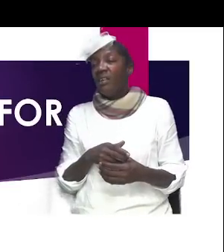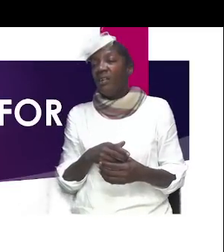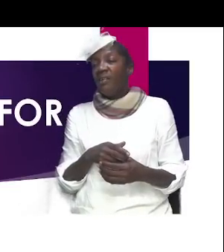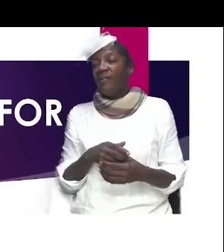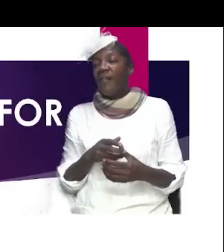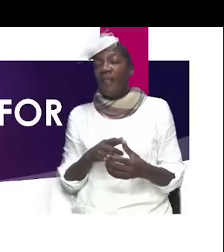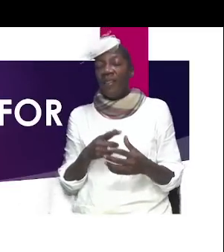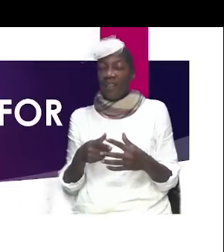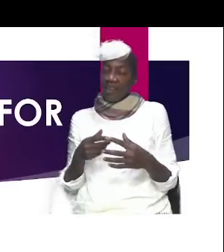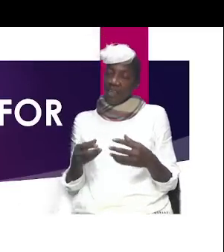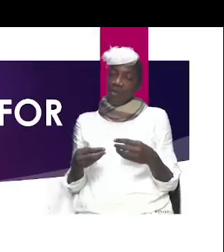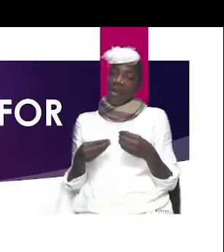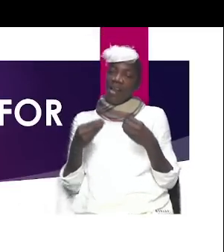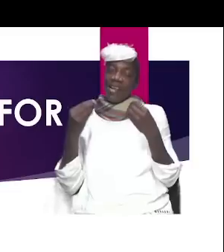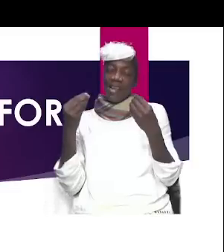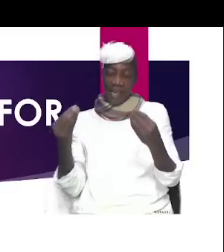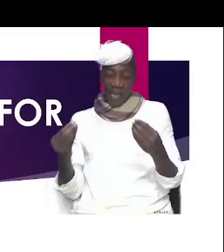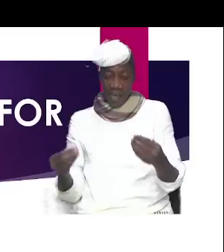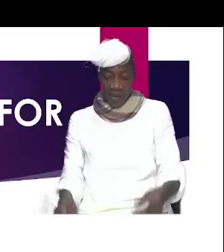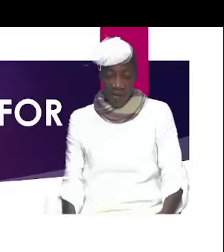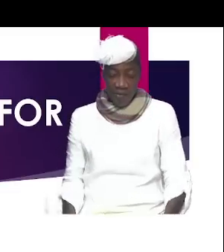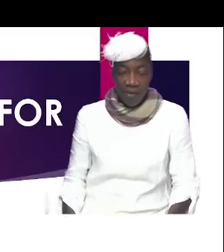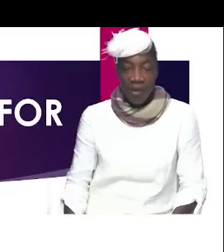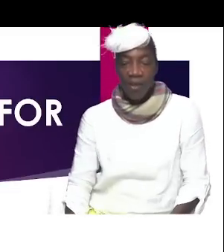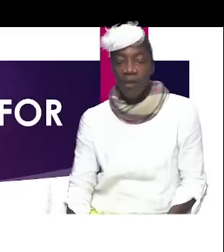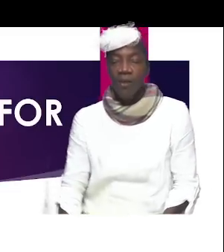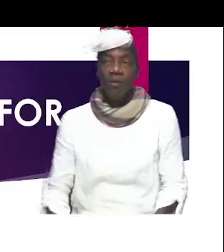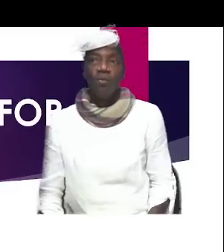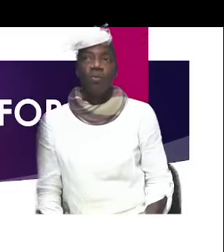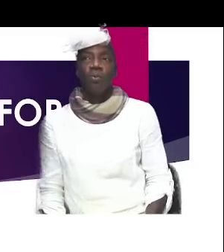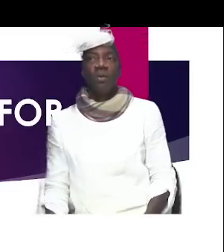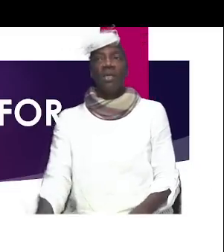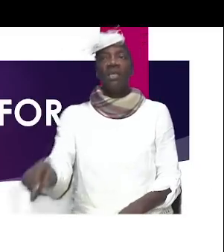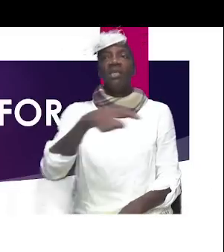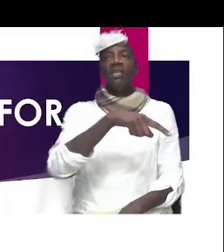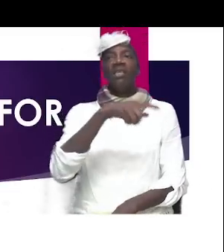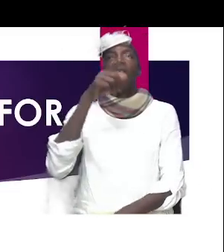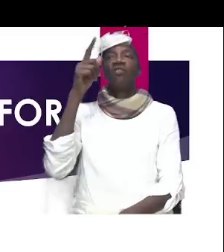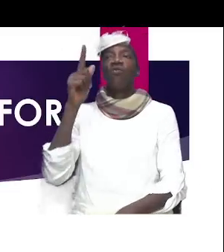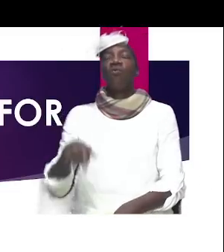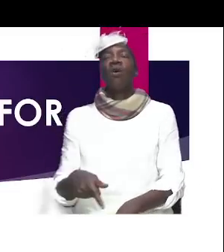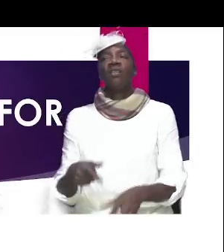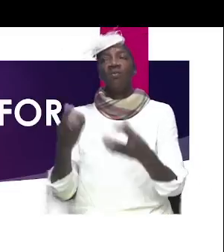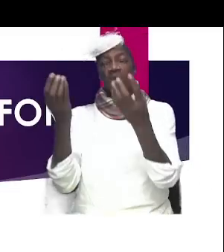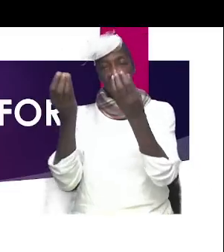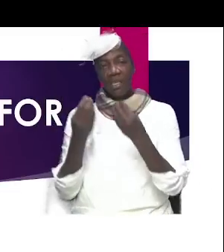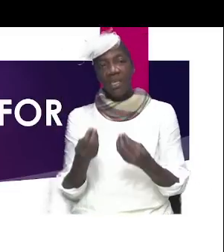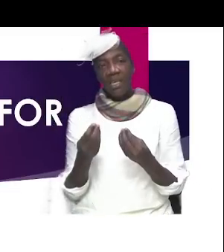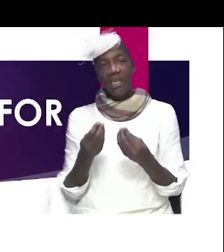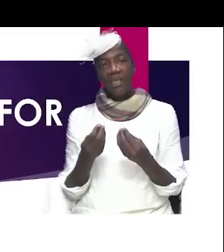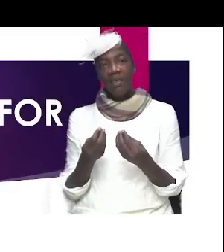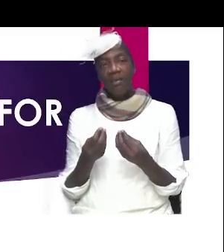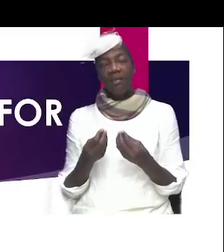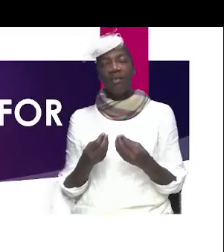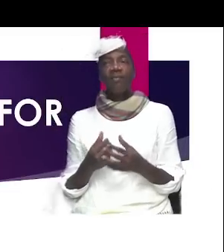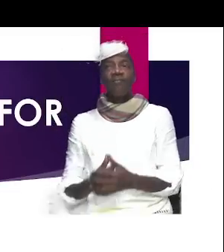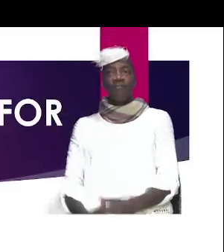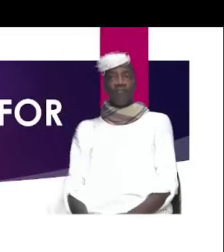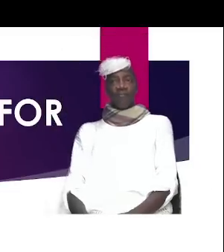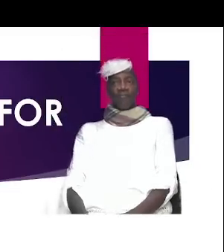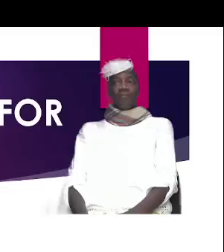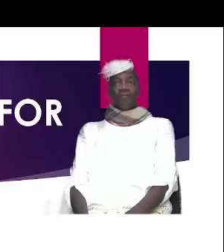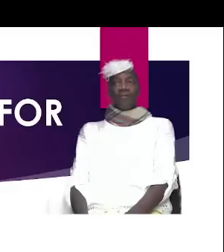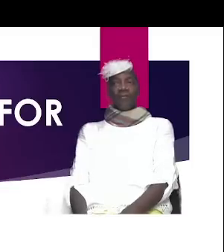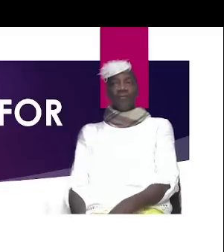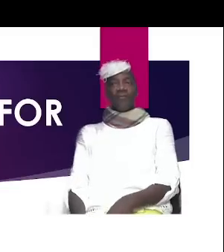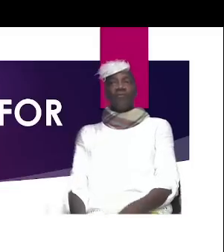give each of us what we deserve. And so that is very, very important. So having